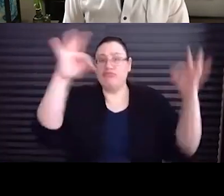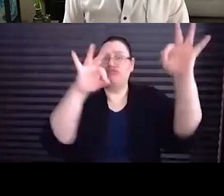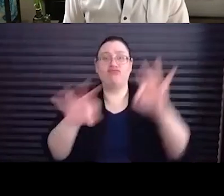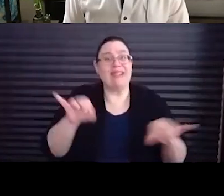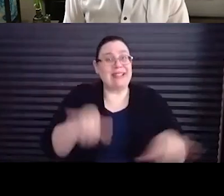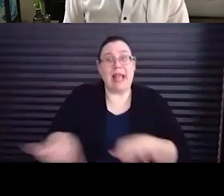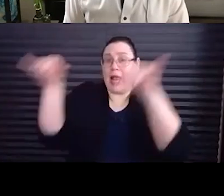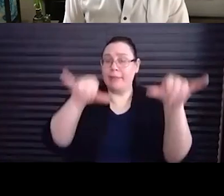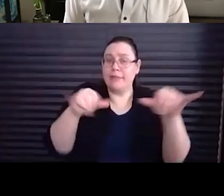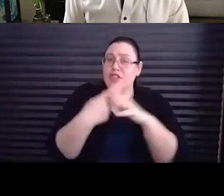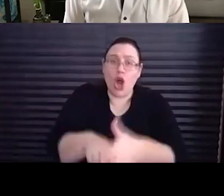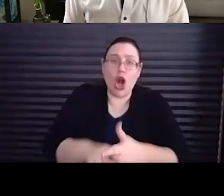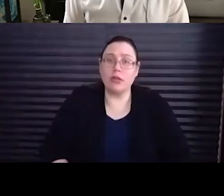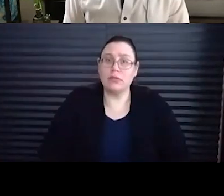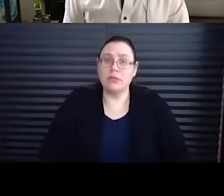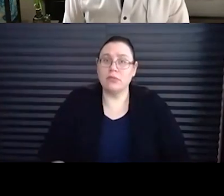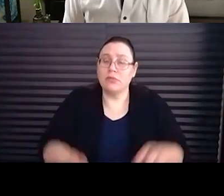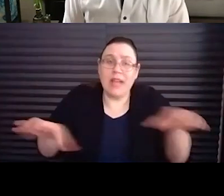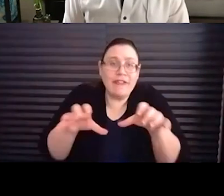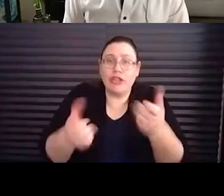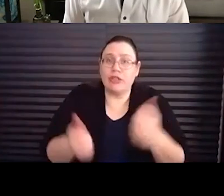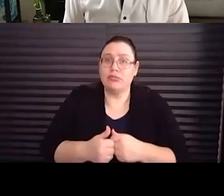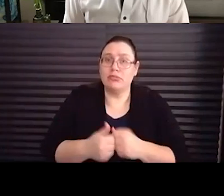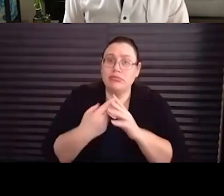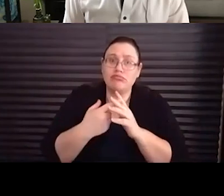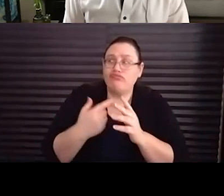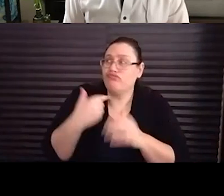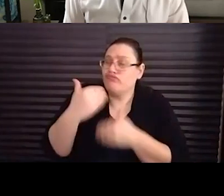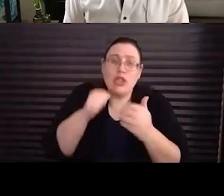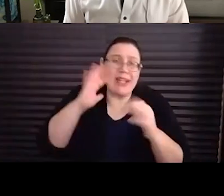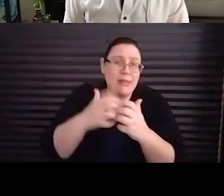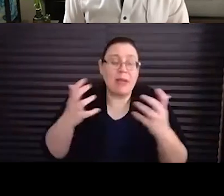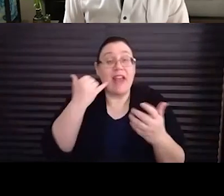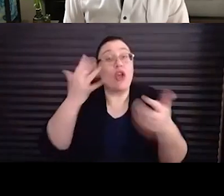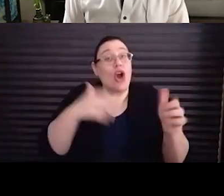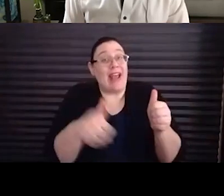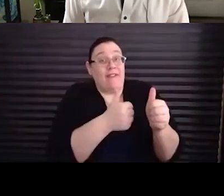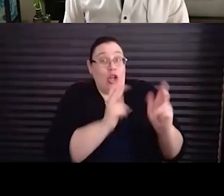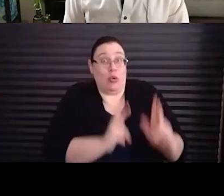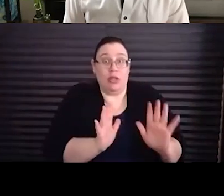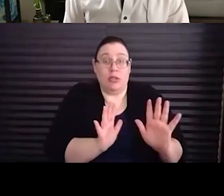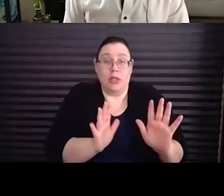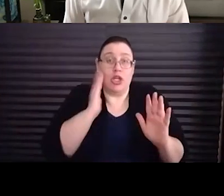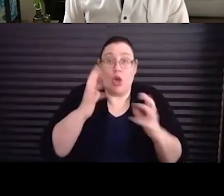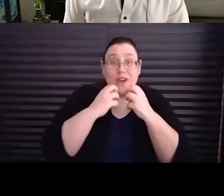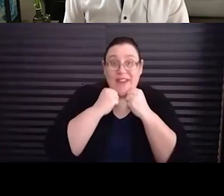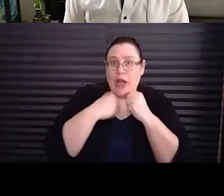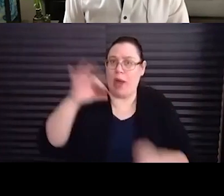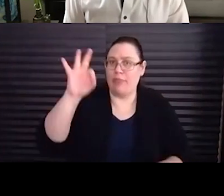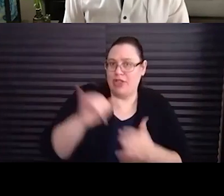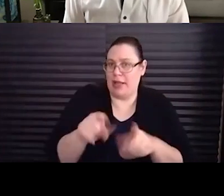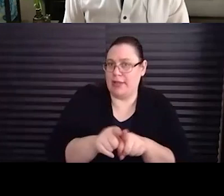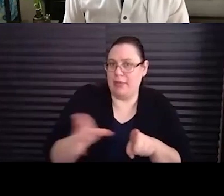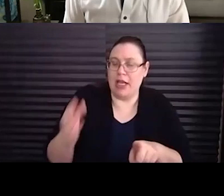put the effort in, start small, don't expect too much. If you have a following currently, obviously know your value. That's something I preach often, but